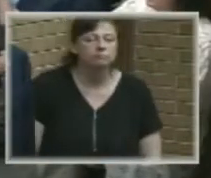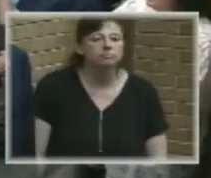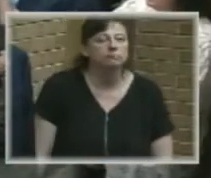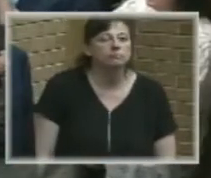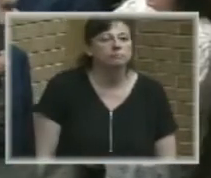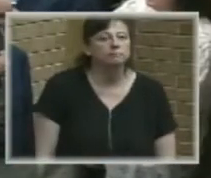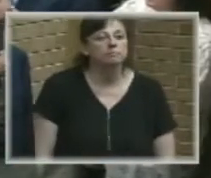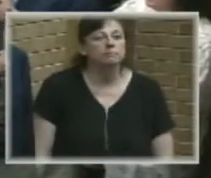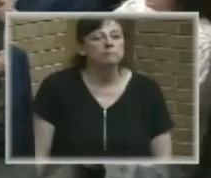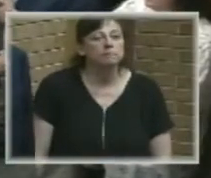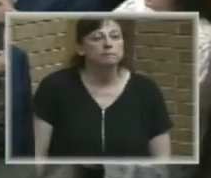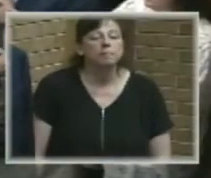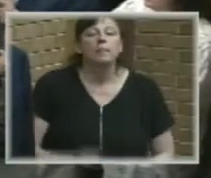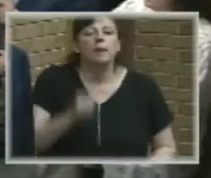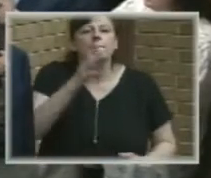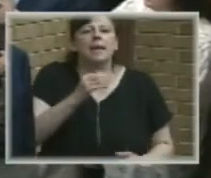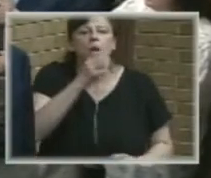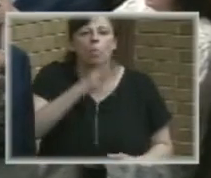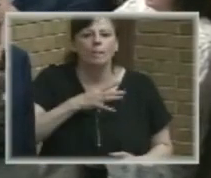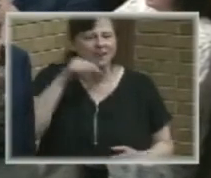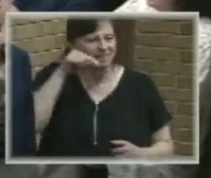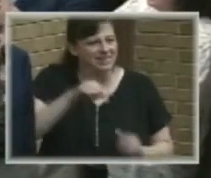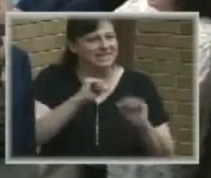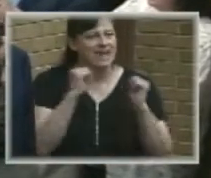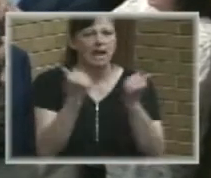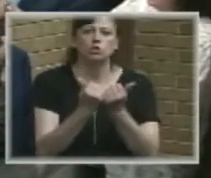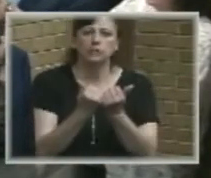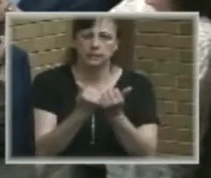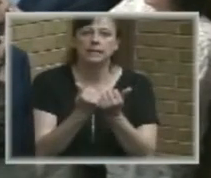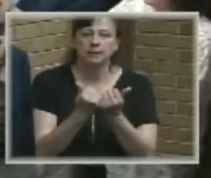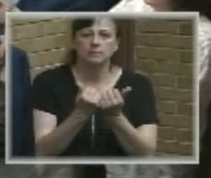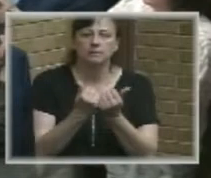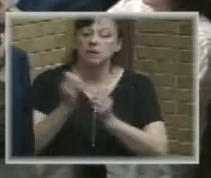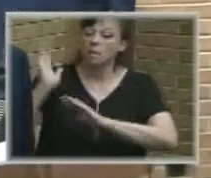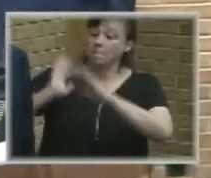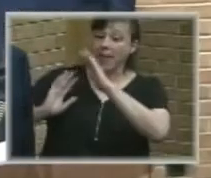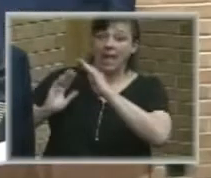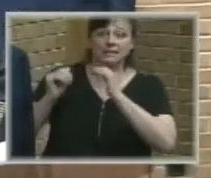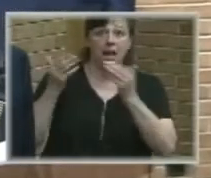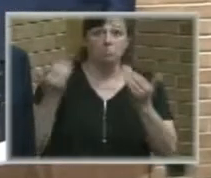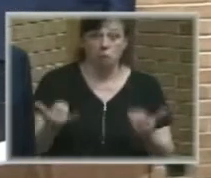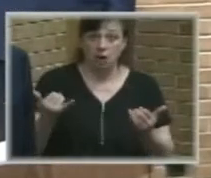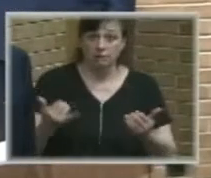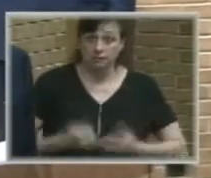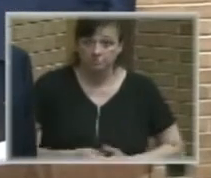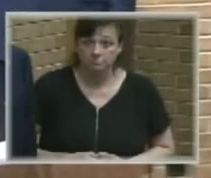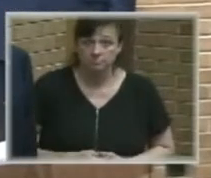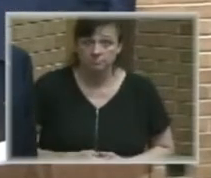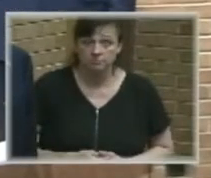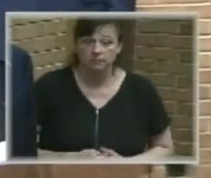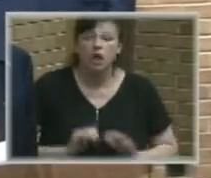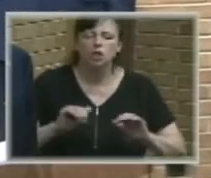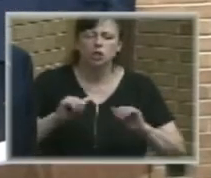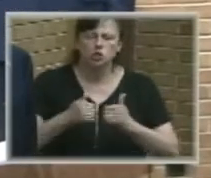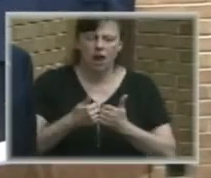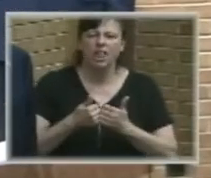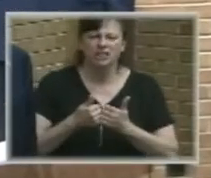To the men and women of this agency, past and present, the challenge